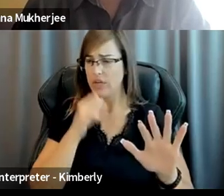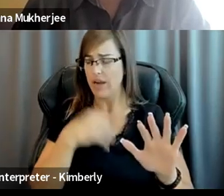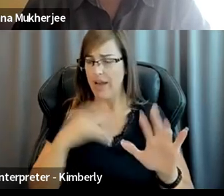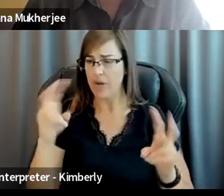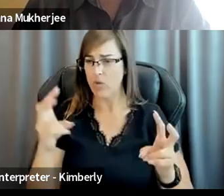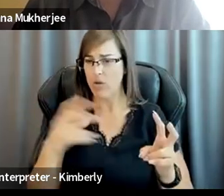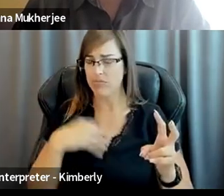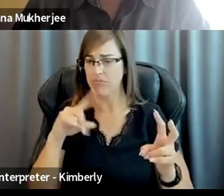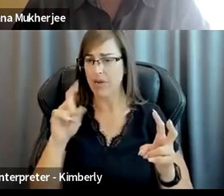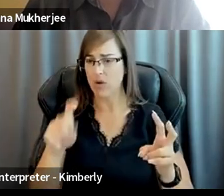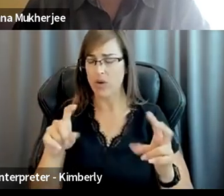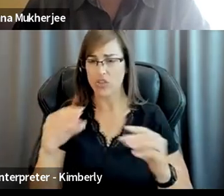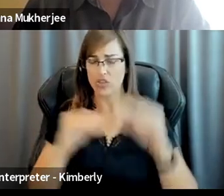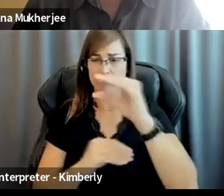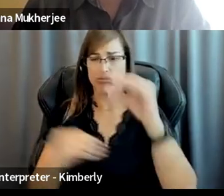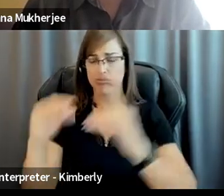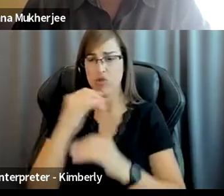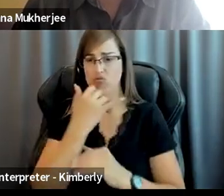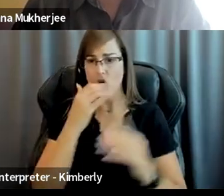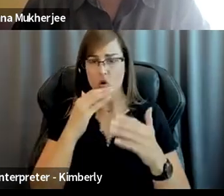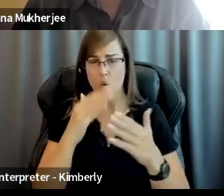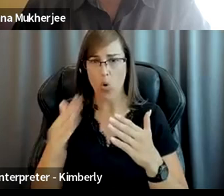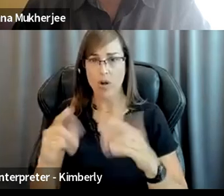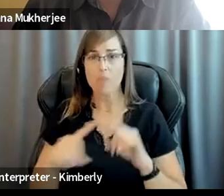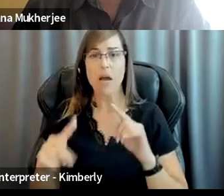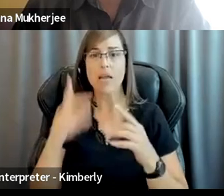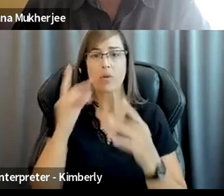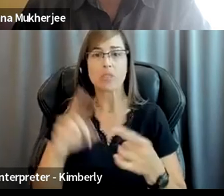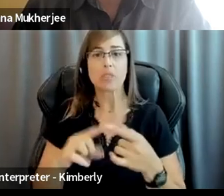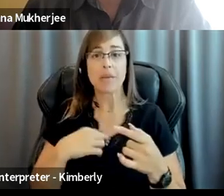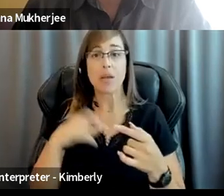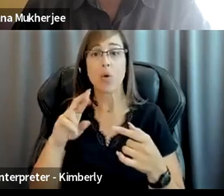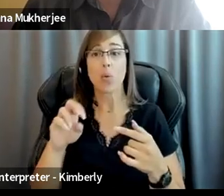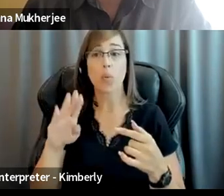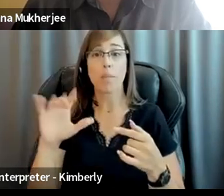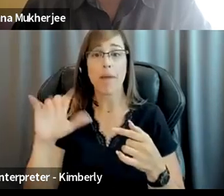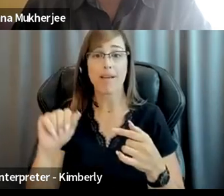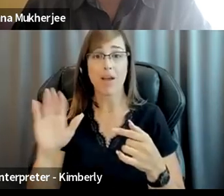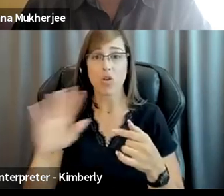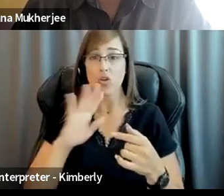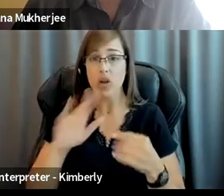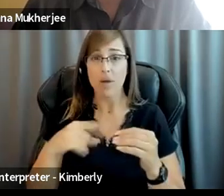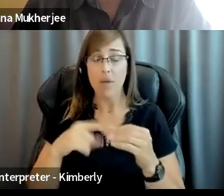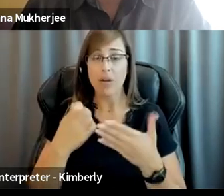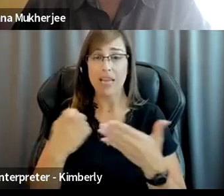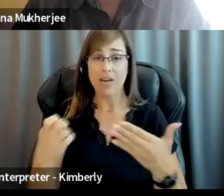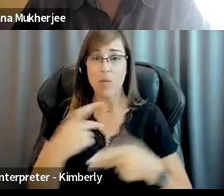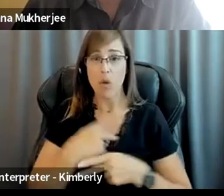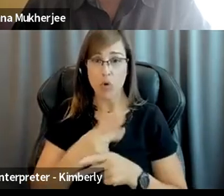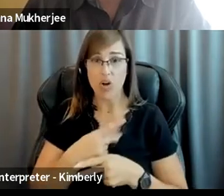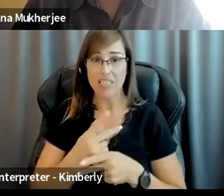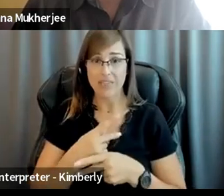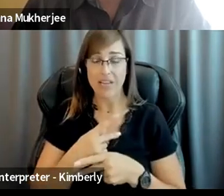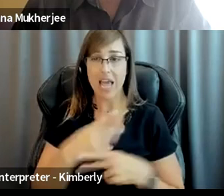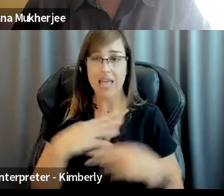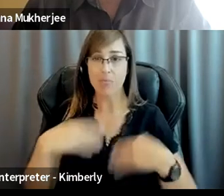my question's in the wrong order. One of the interesting things to me, Rebecca, was your talk about economic productivity as